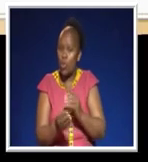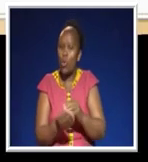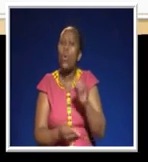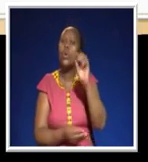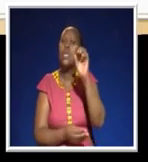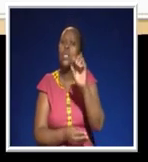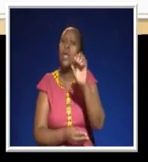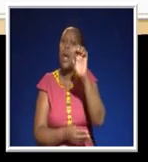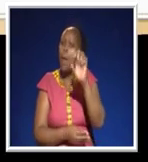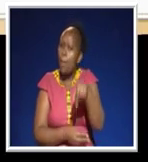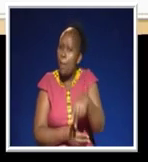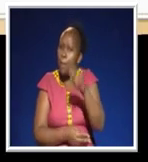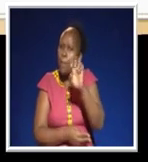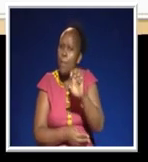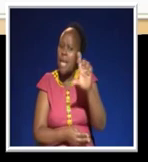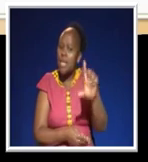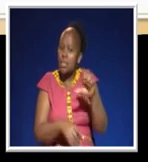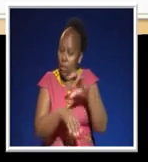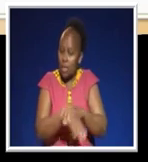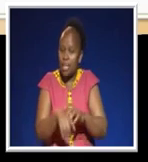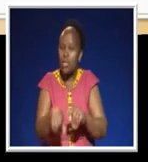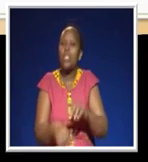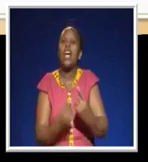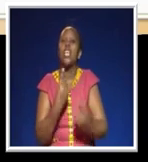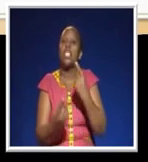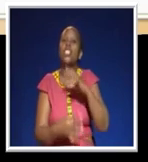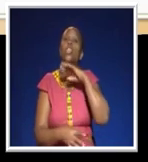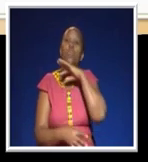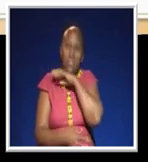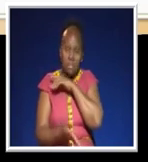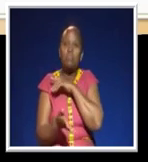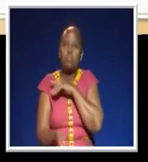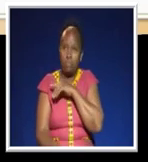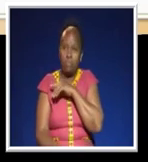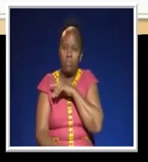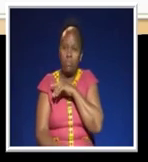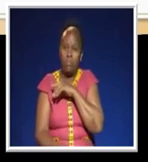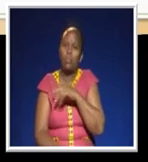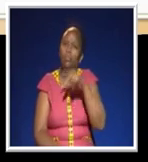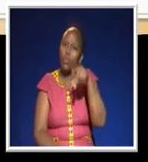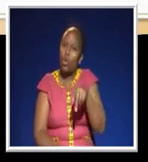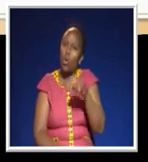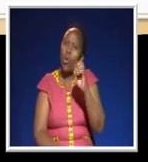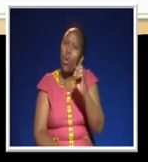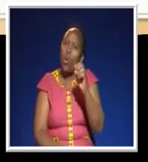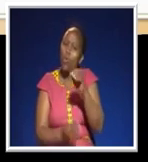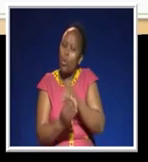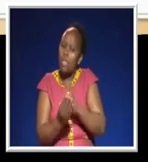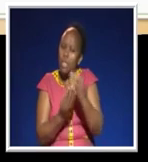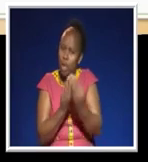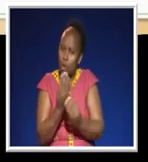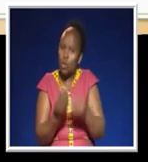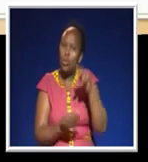are part of the kitchen wastes. The potato peels form